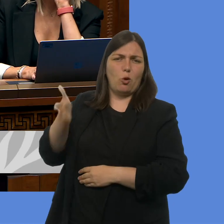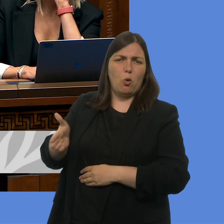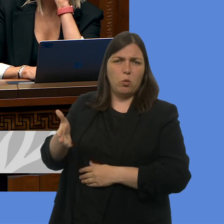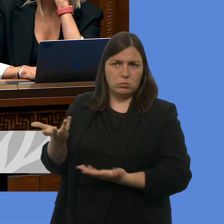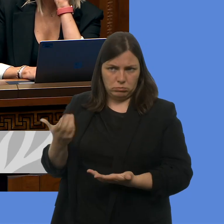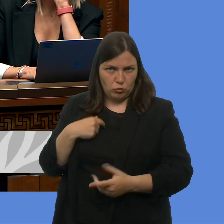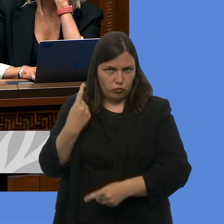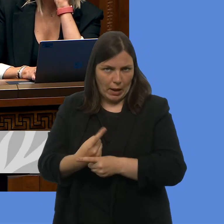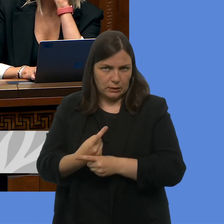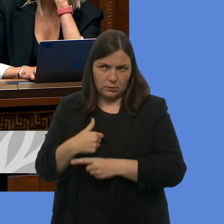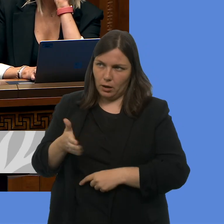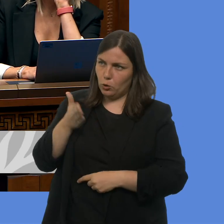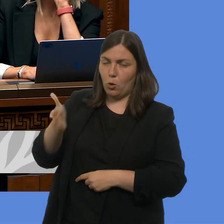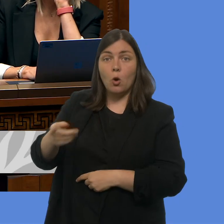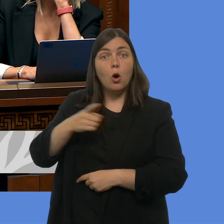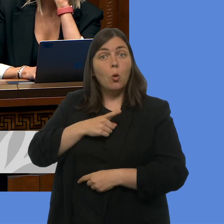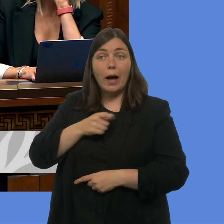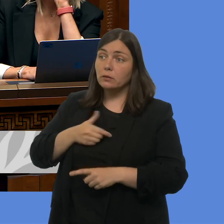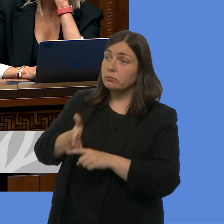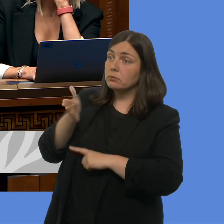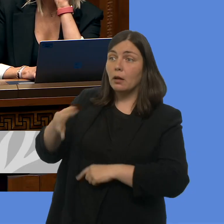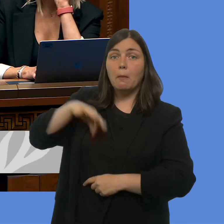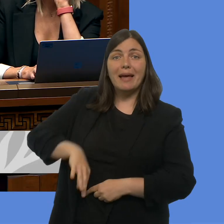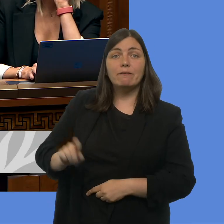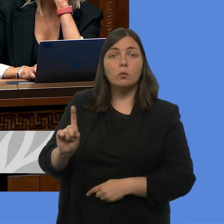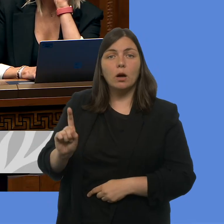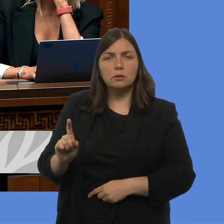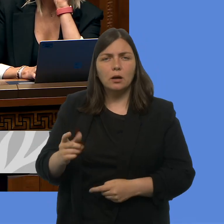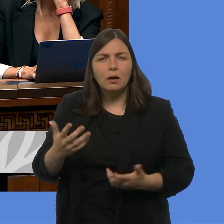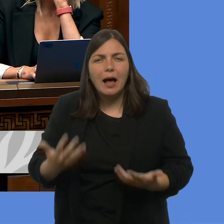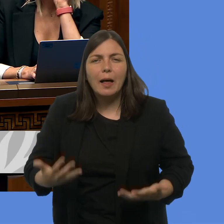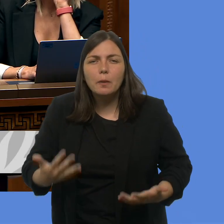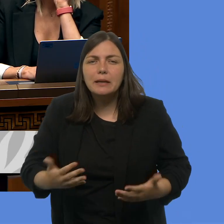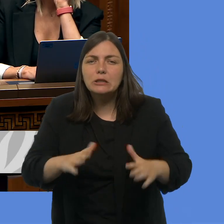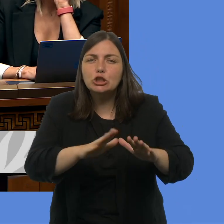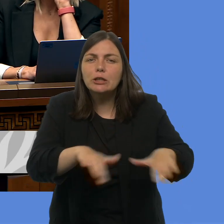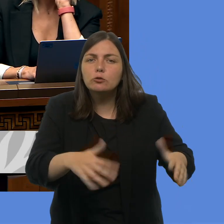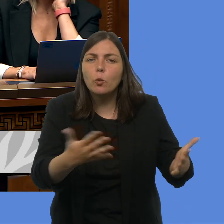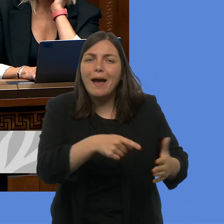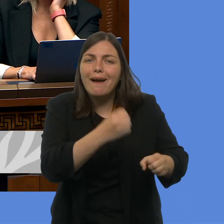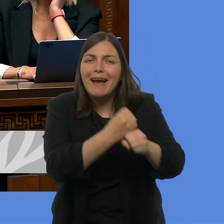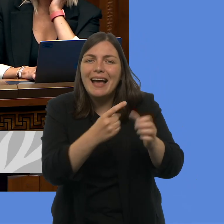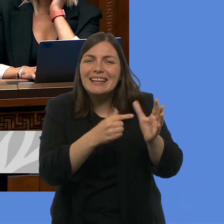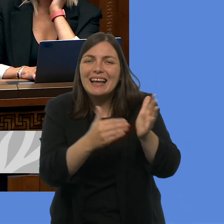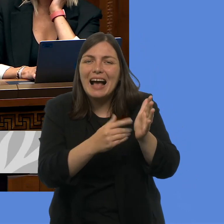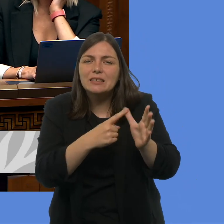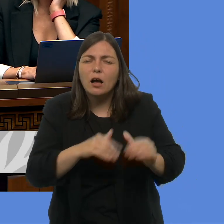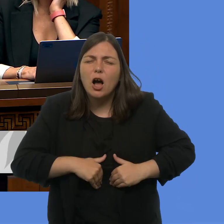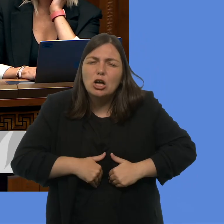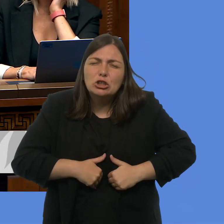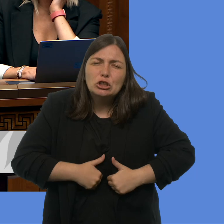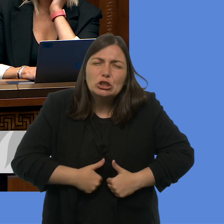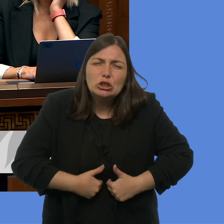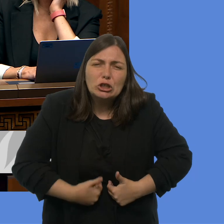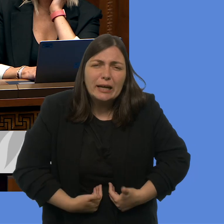going to be achieved from attending a state banquet at a time whenever the children of Gaza are starved to death. So I think that I made my view known